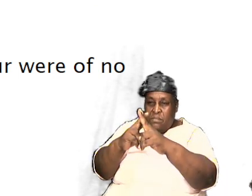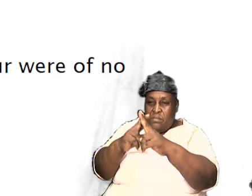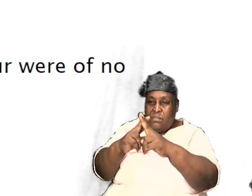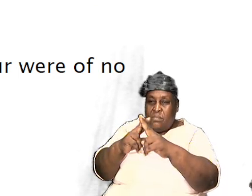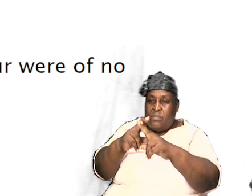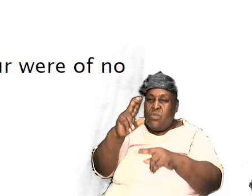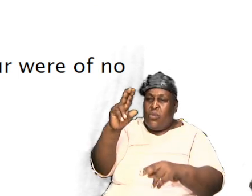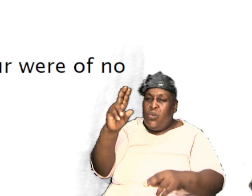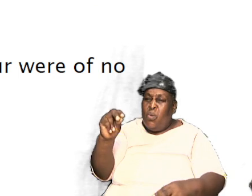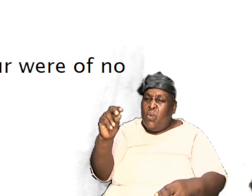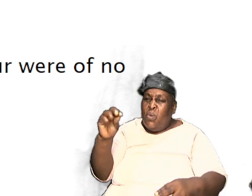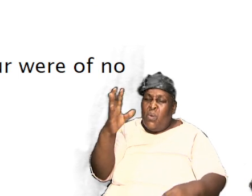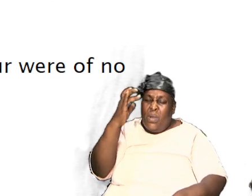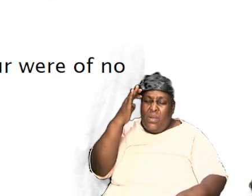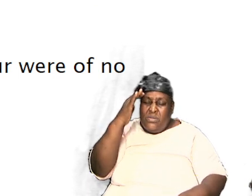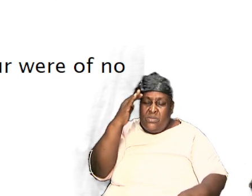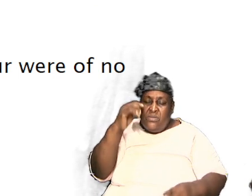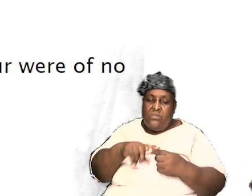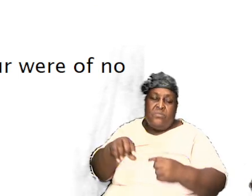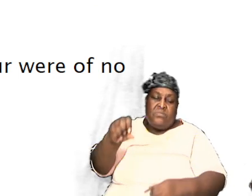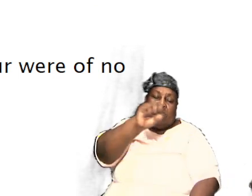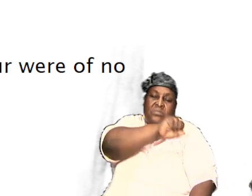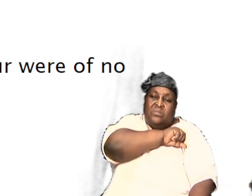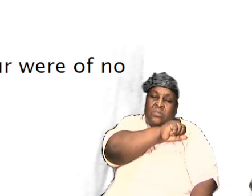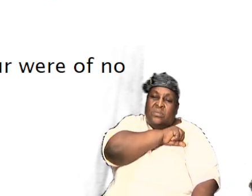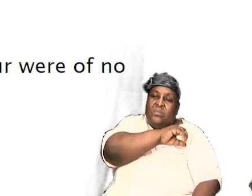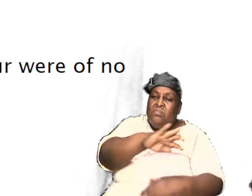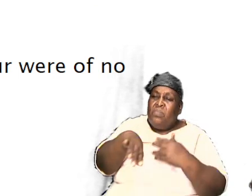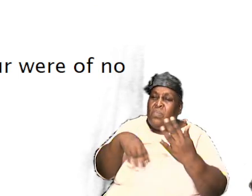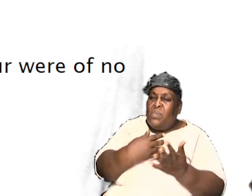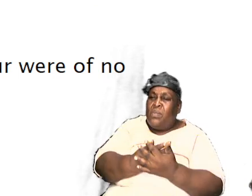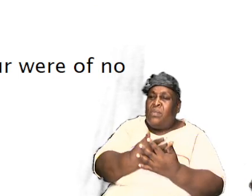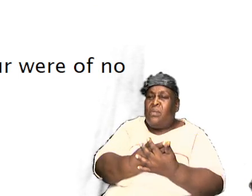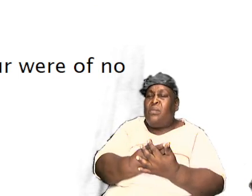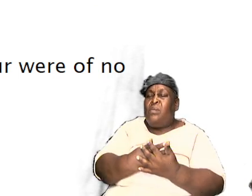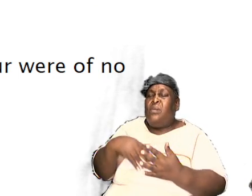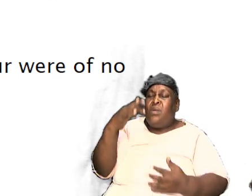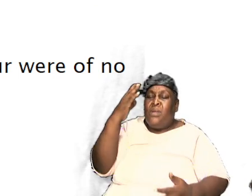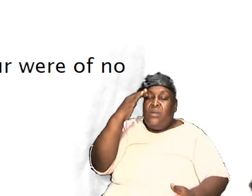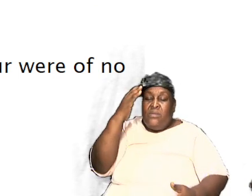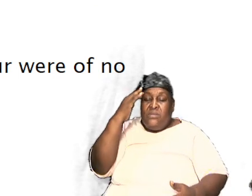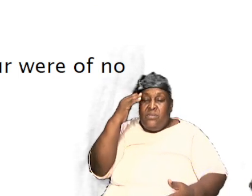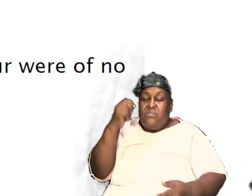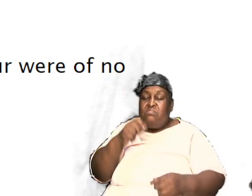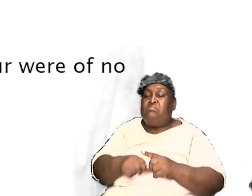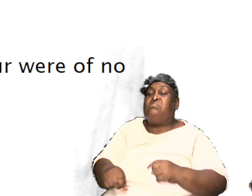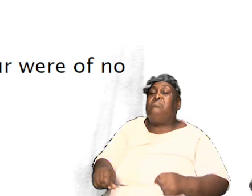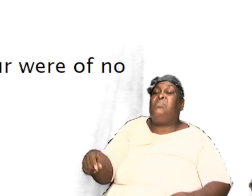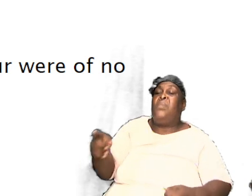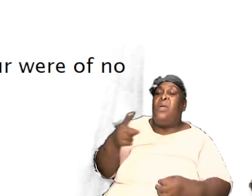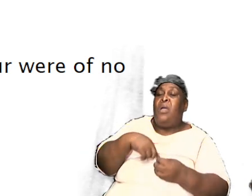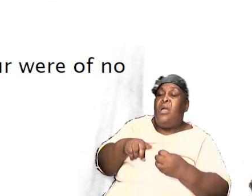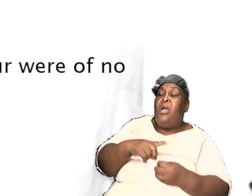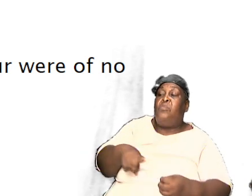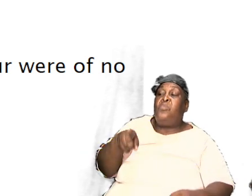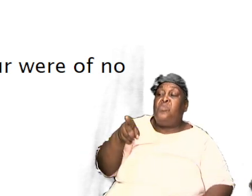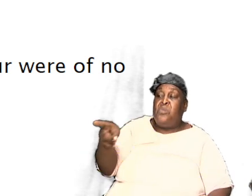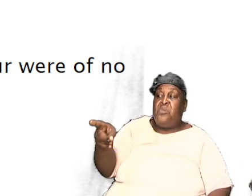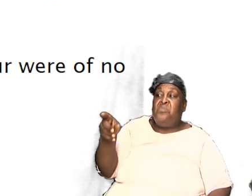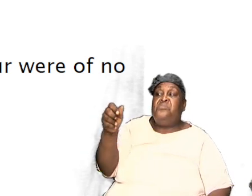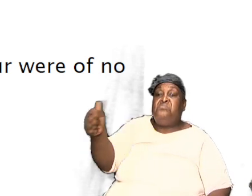have no concern to start. All that was of concern to start was about himself.